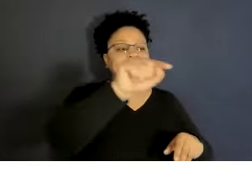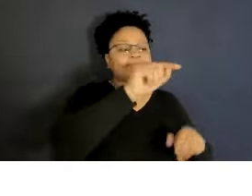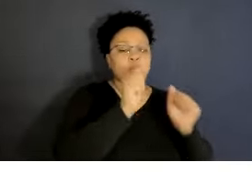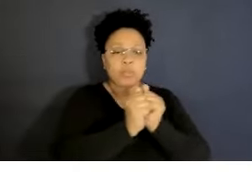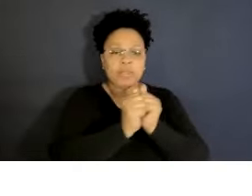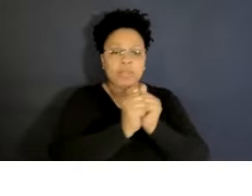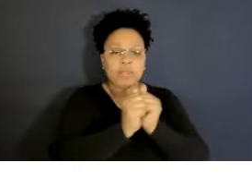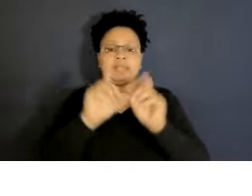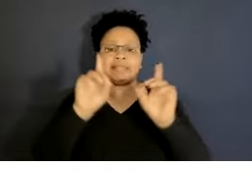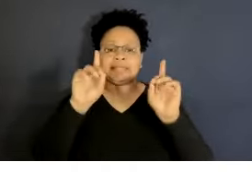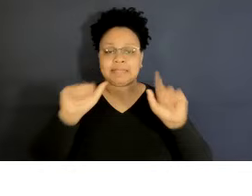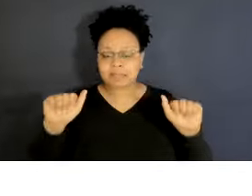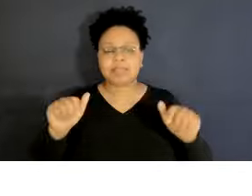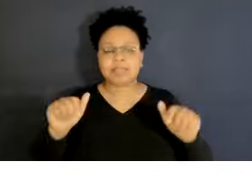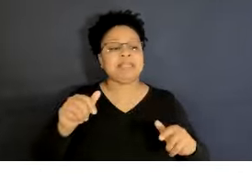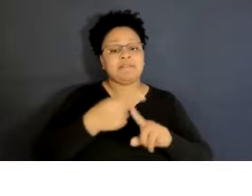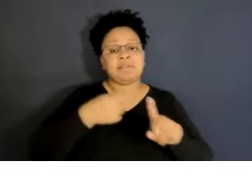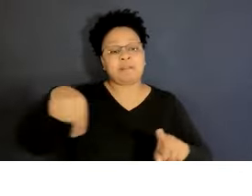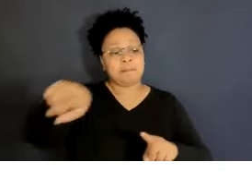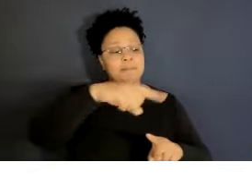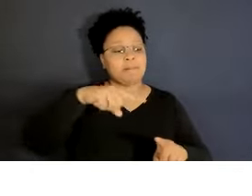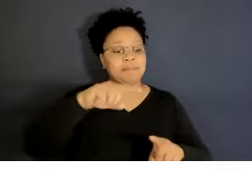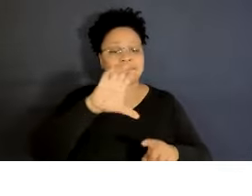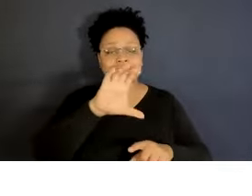from the inner city like myself could